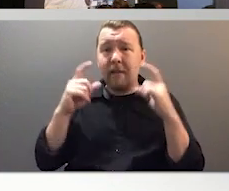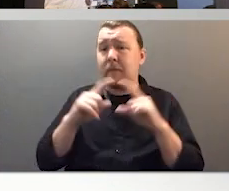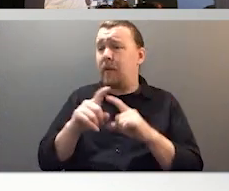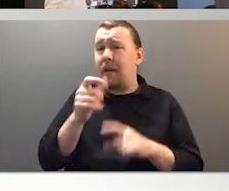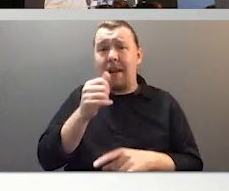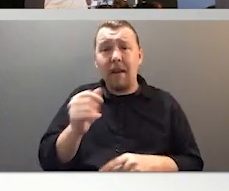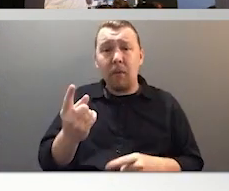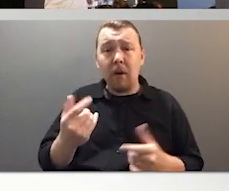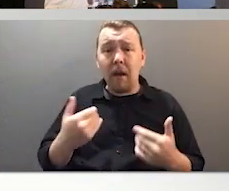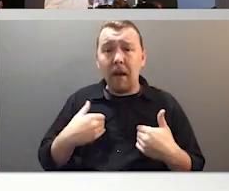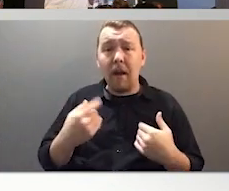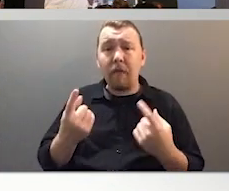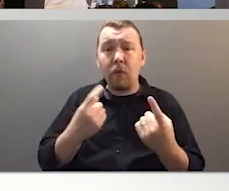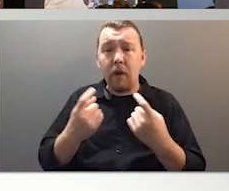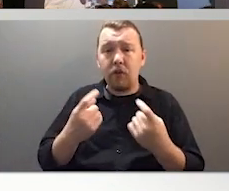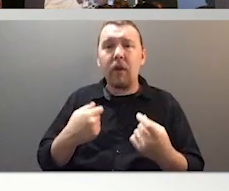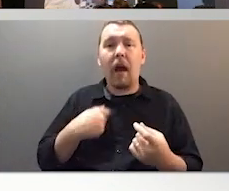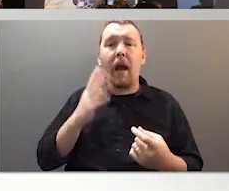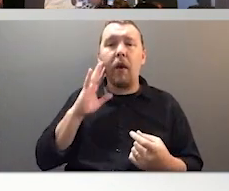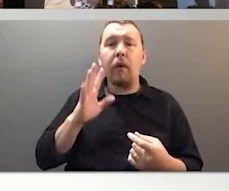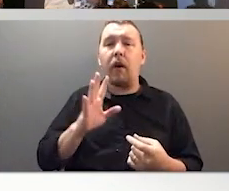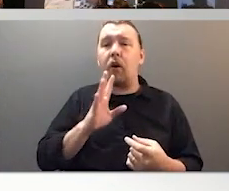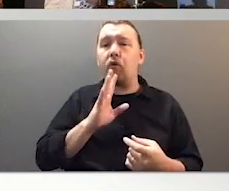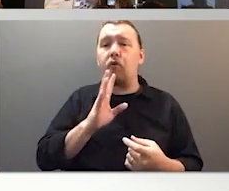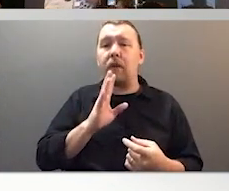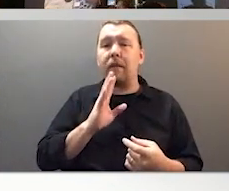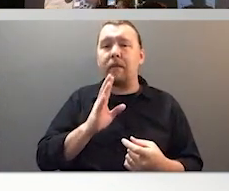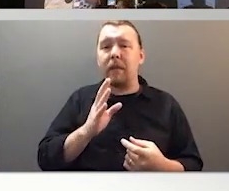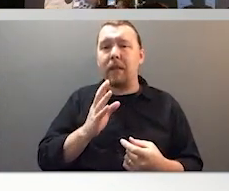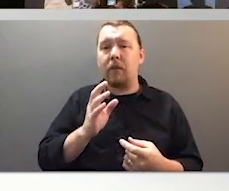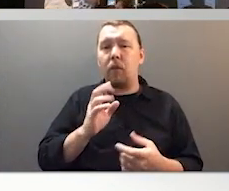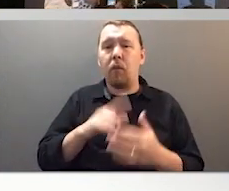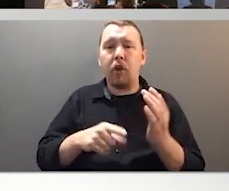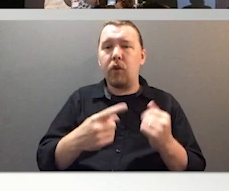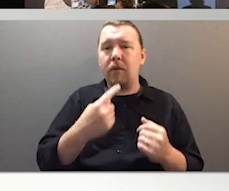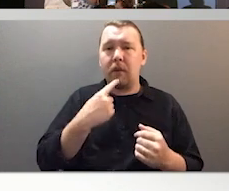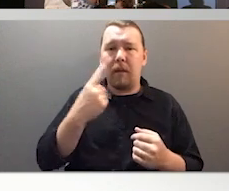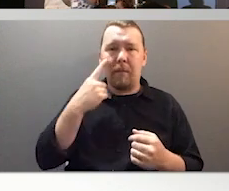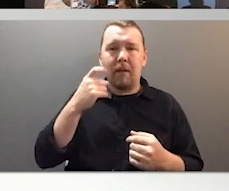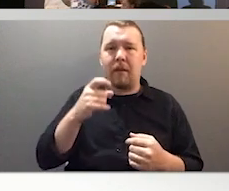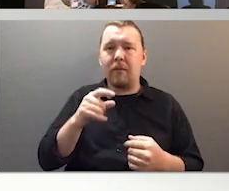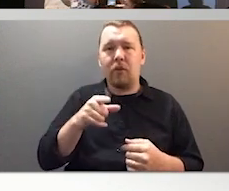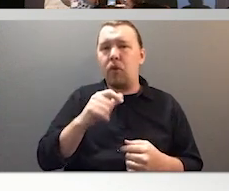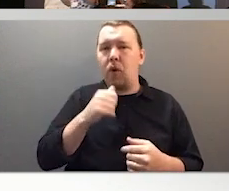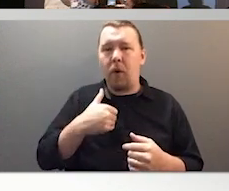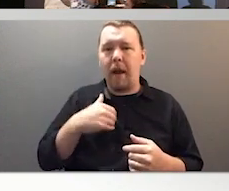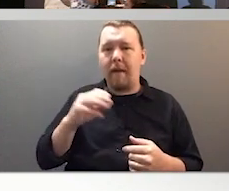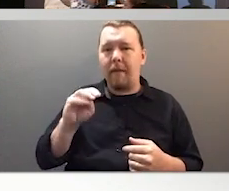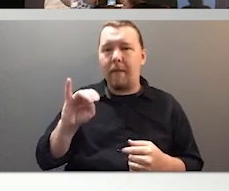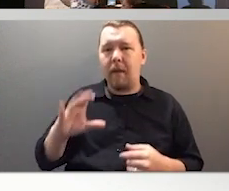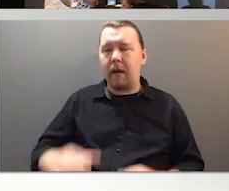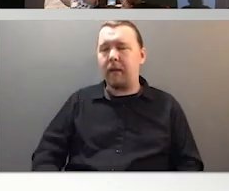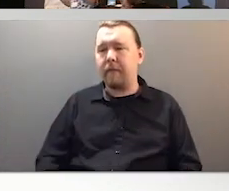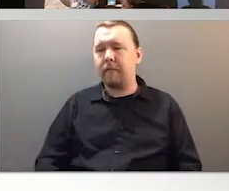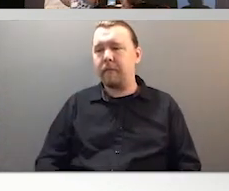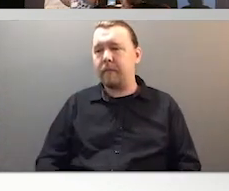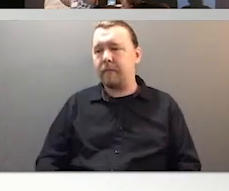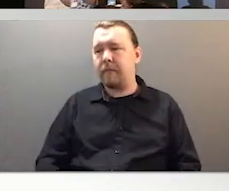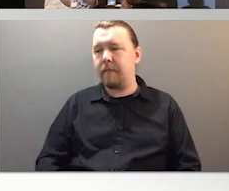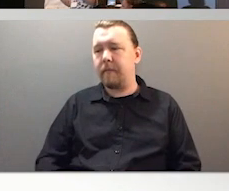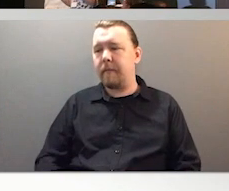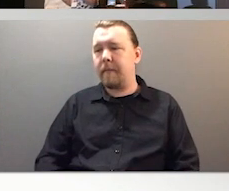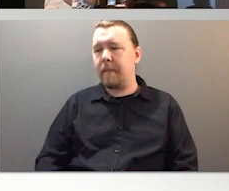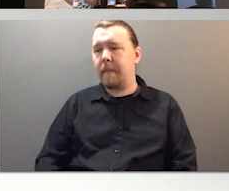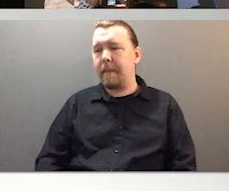And I will repeat them because of the mic. Yes. And this, the gentleman with the CP, how did you get this to